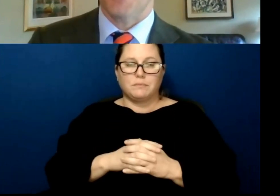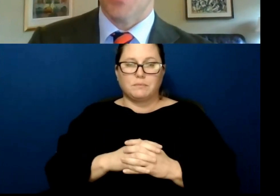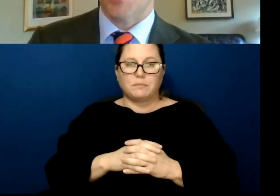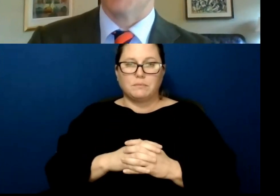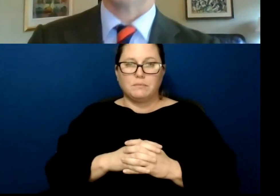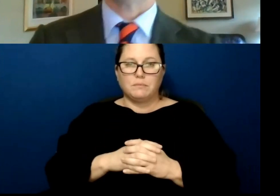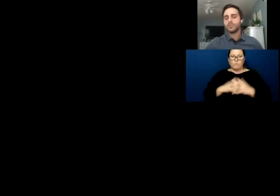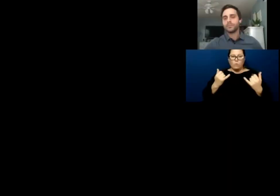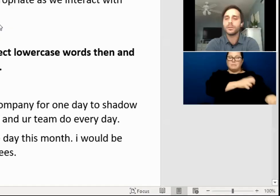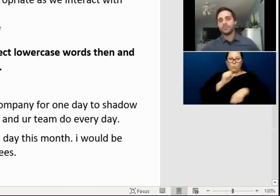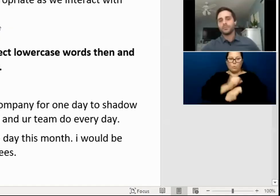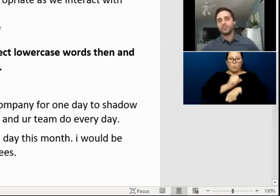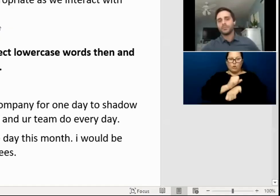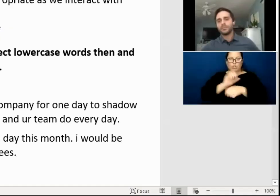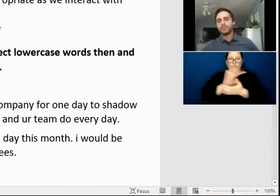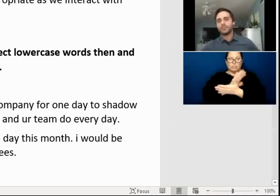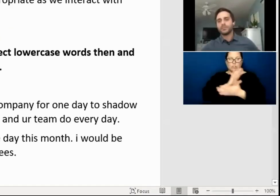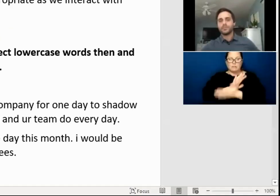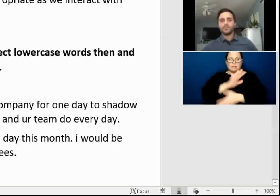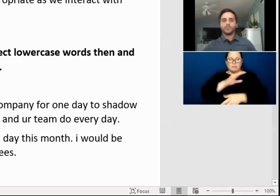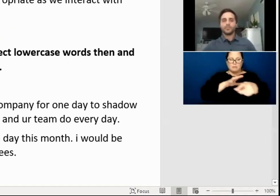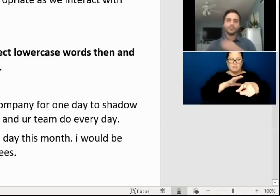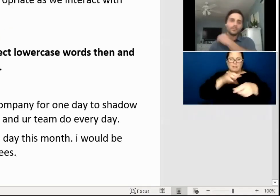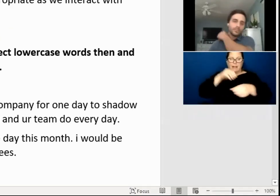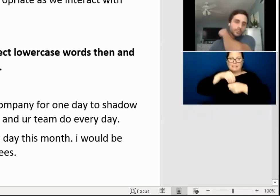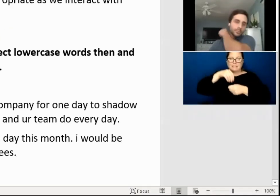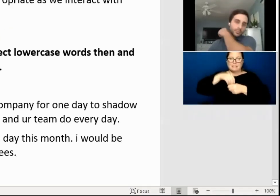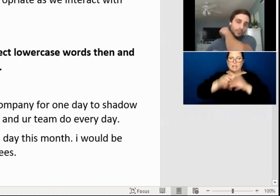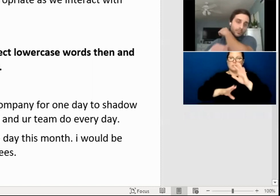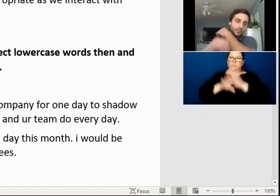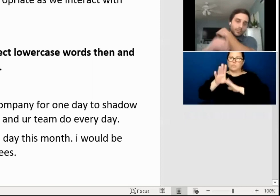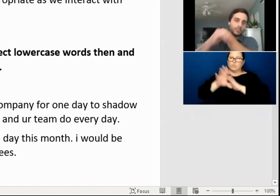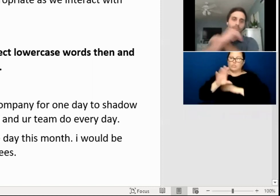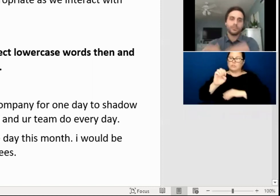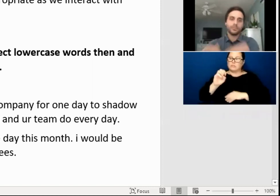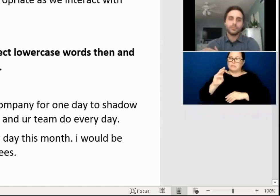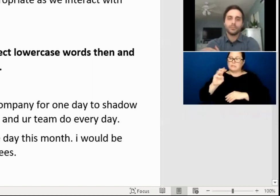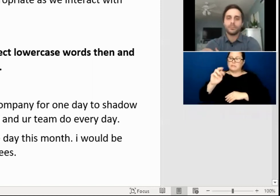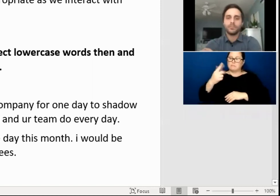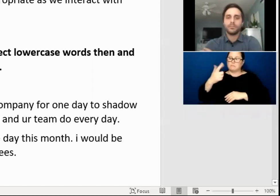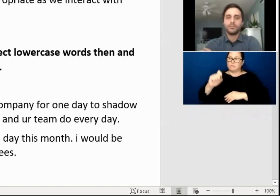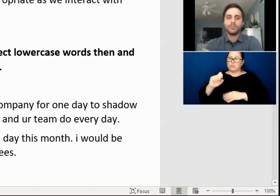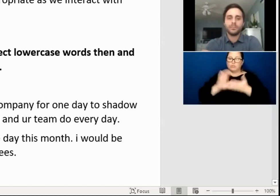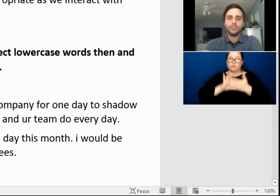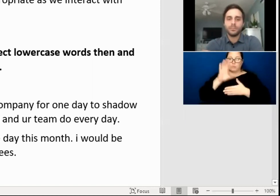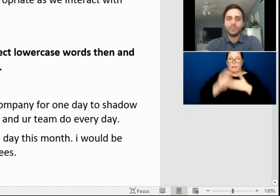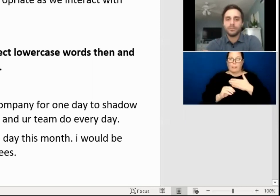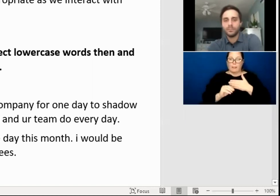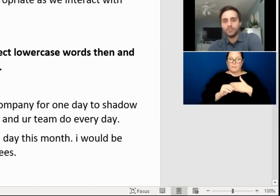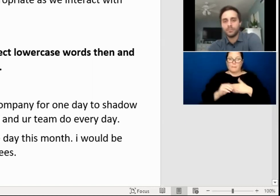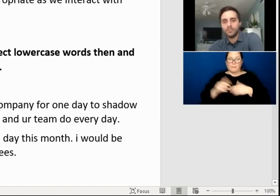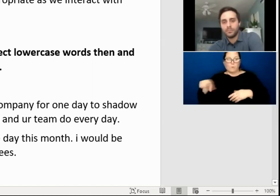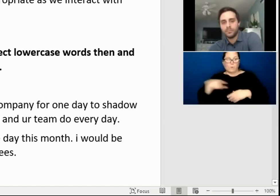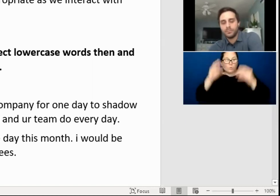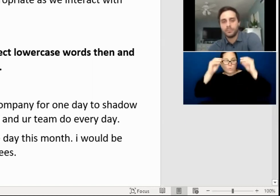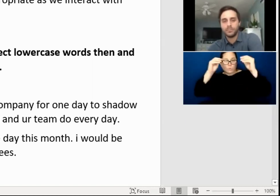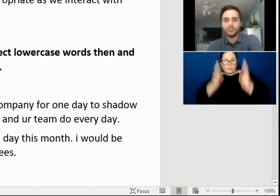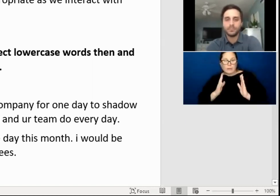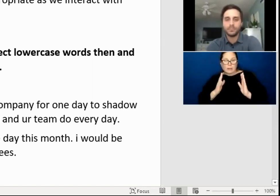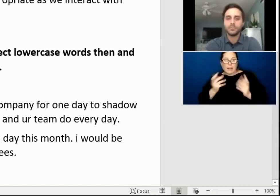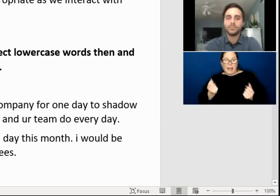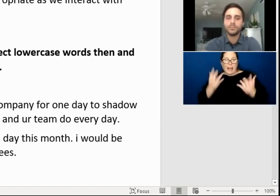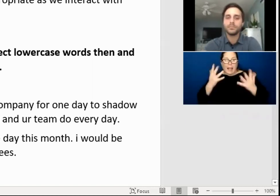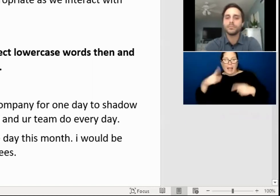worksheet from inside of our Emerge curriculum. And teachers, show of hands, how many students message you with